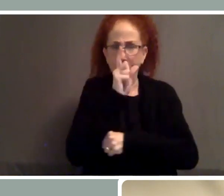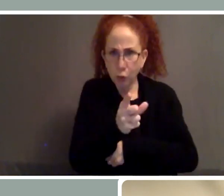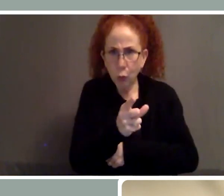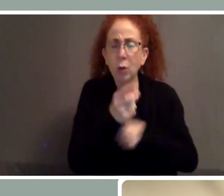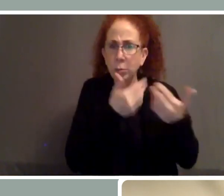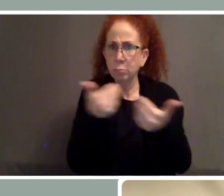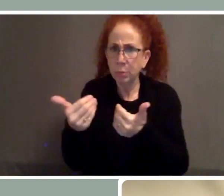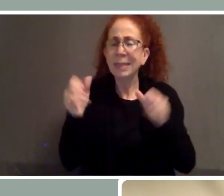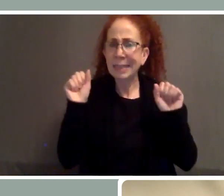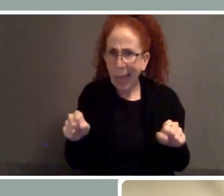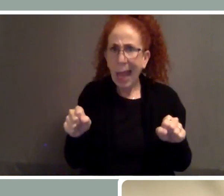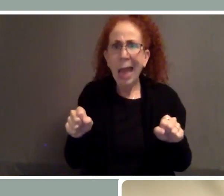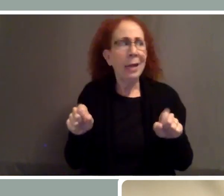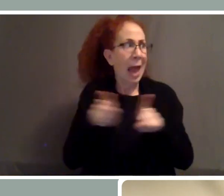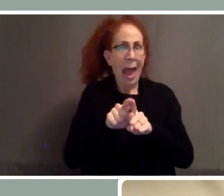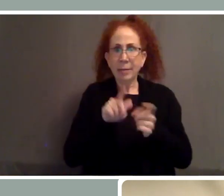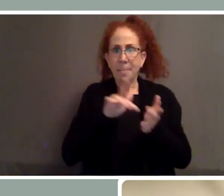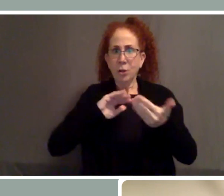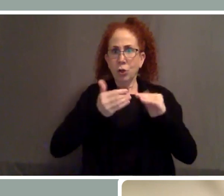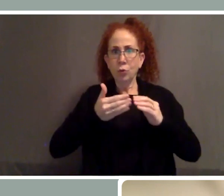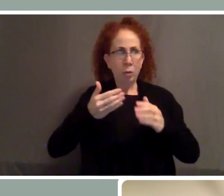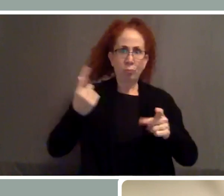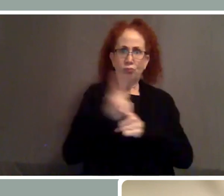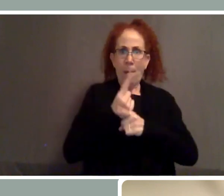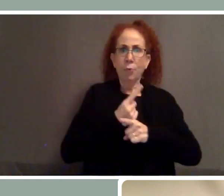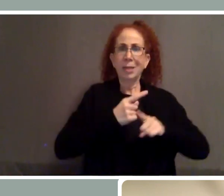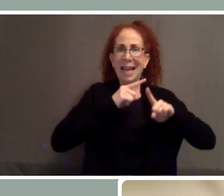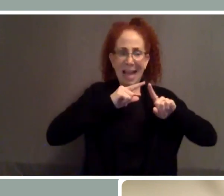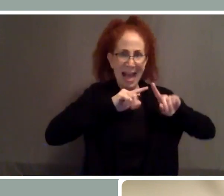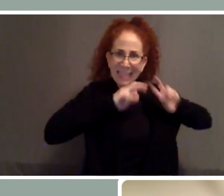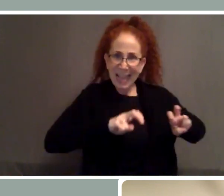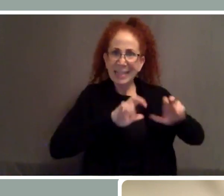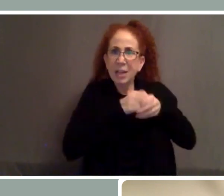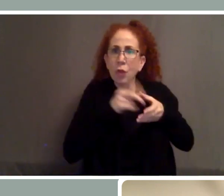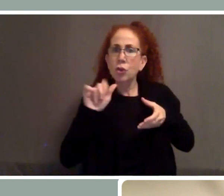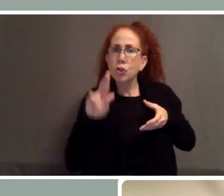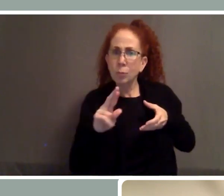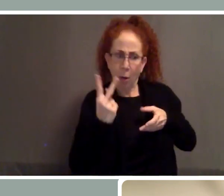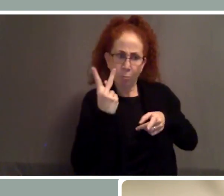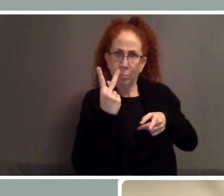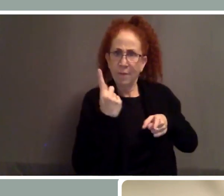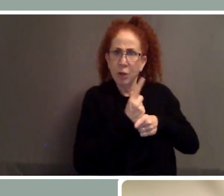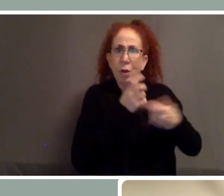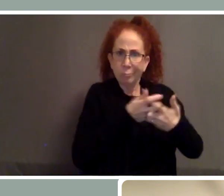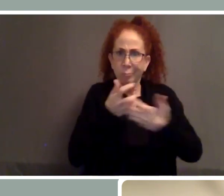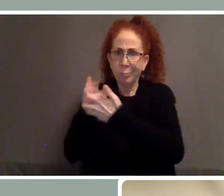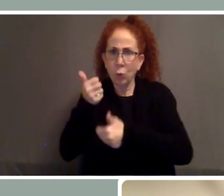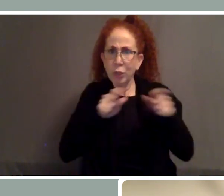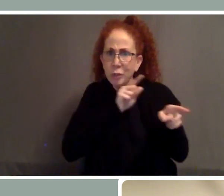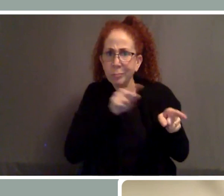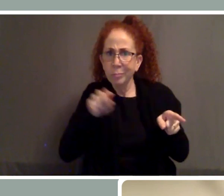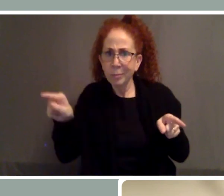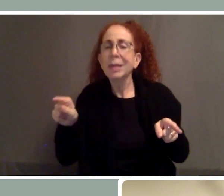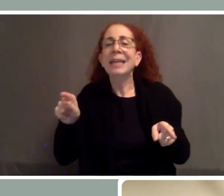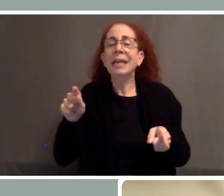we are, as a medical community, properly assessing the tumors and properly determining whether somebody would be a candidate for